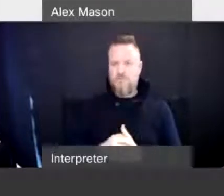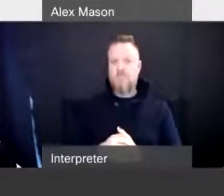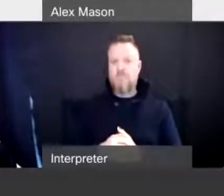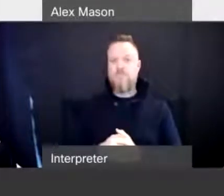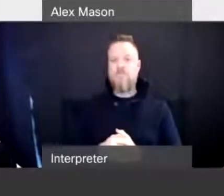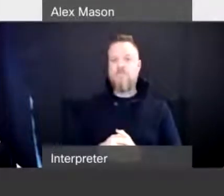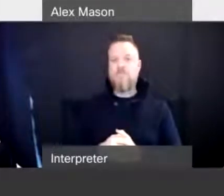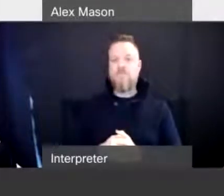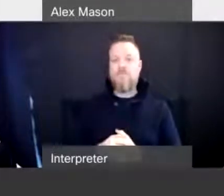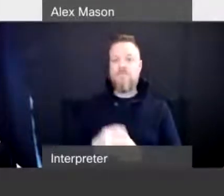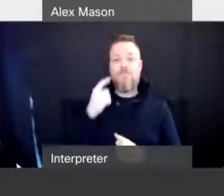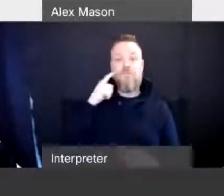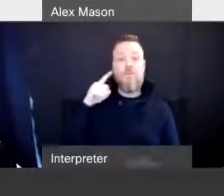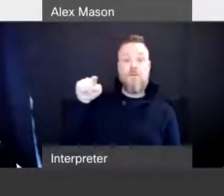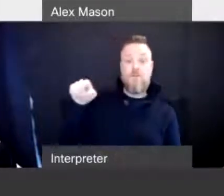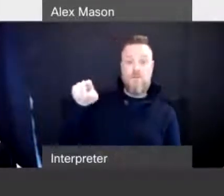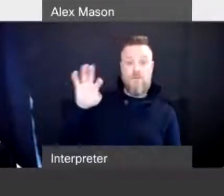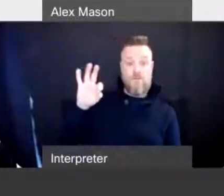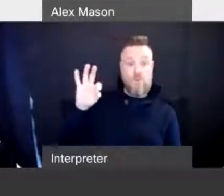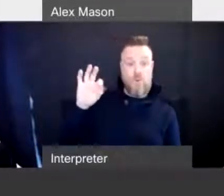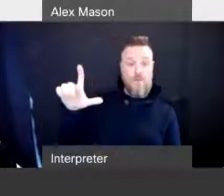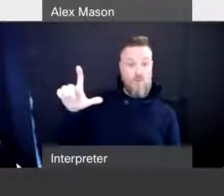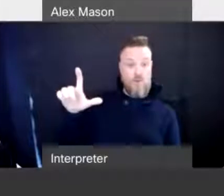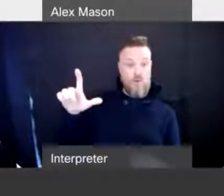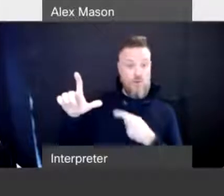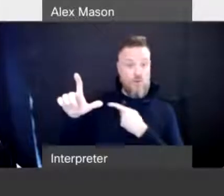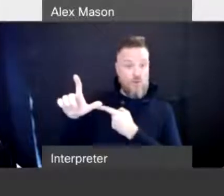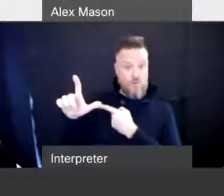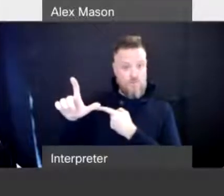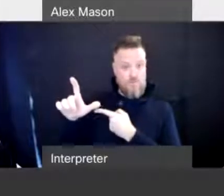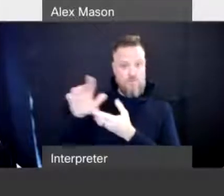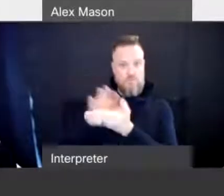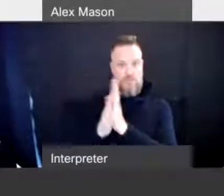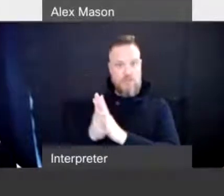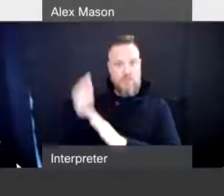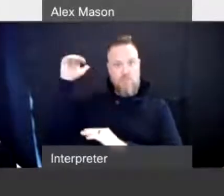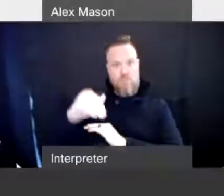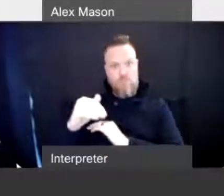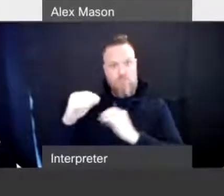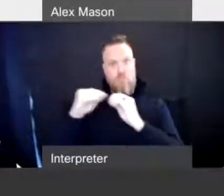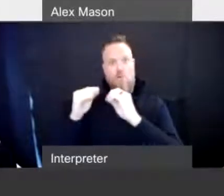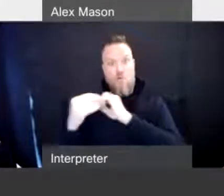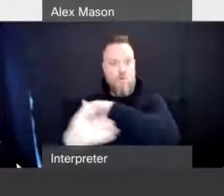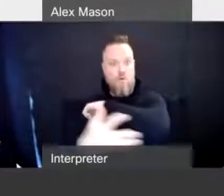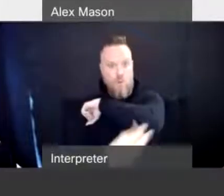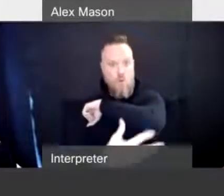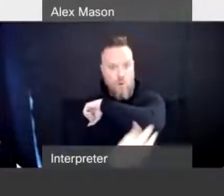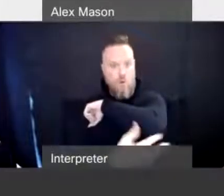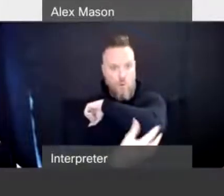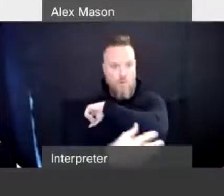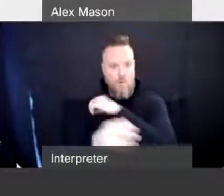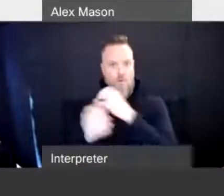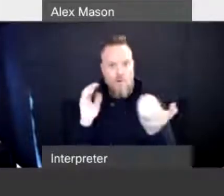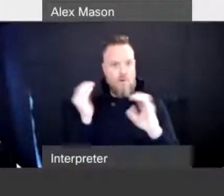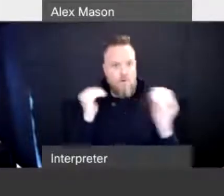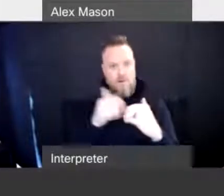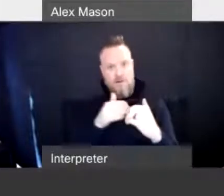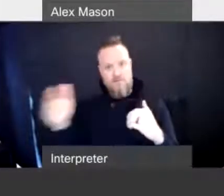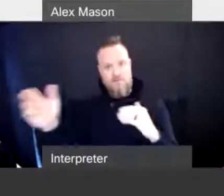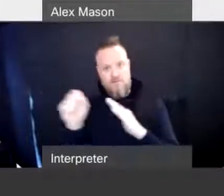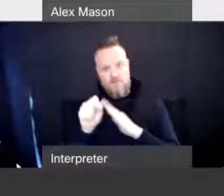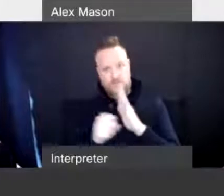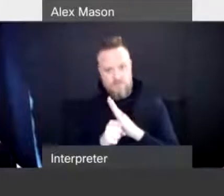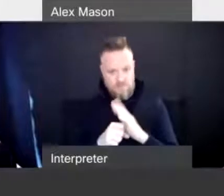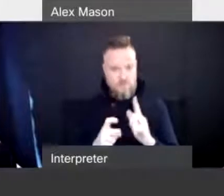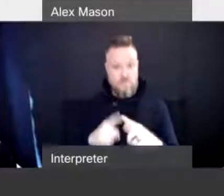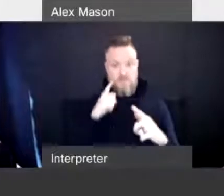As Fort Leavenworth has been getting poorer on a per pupil basis compared to the state, for